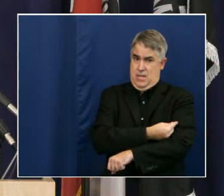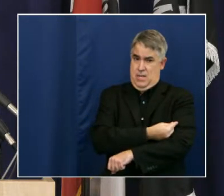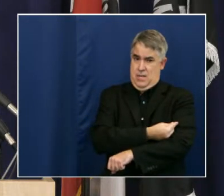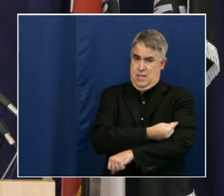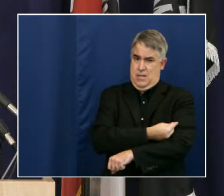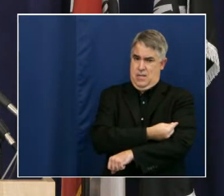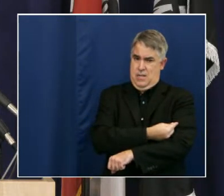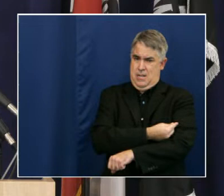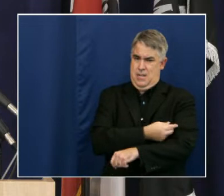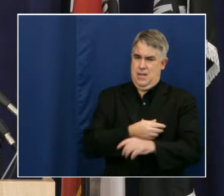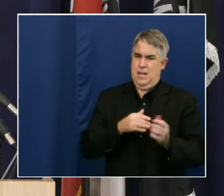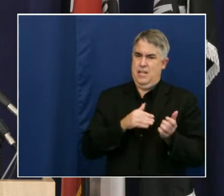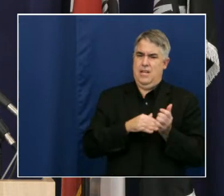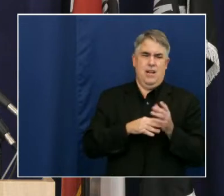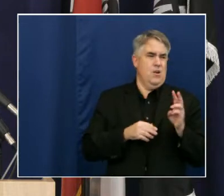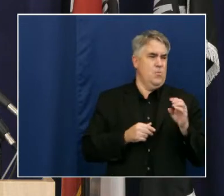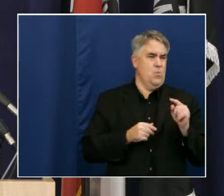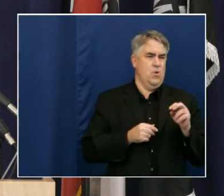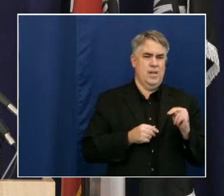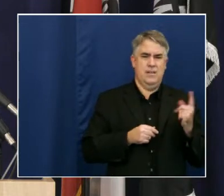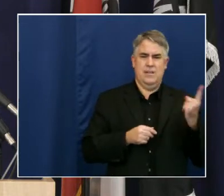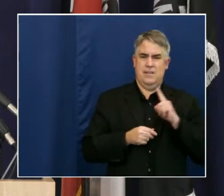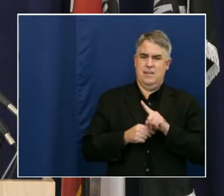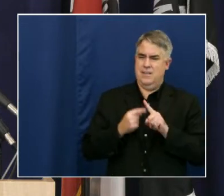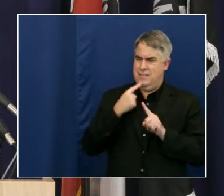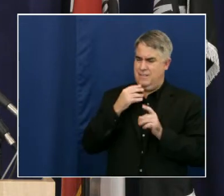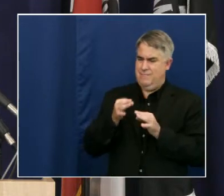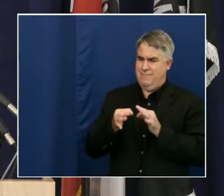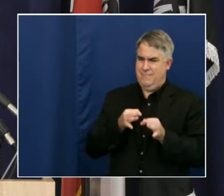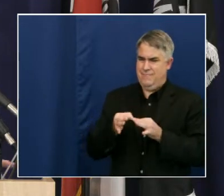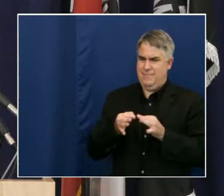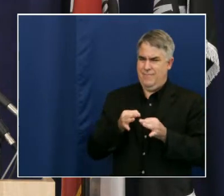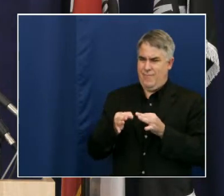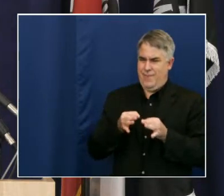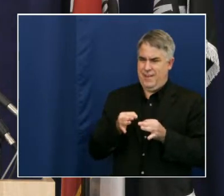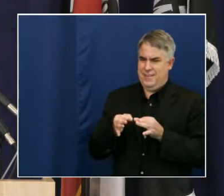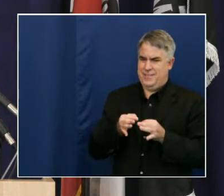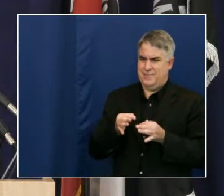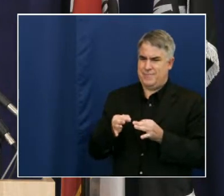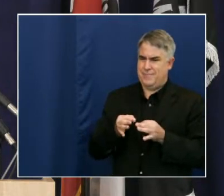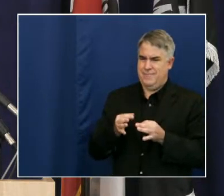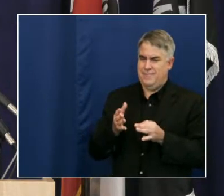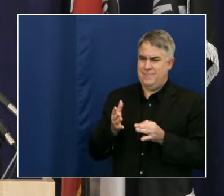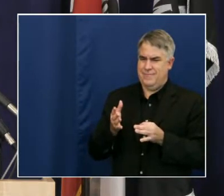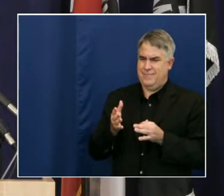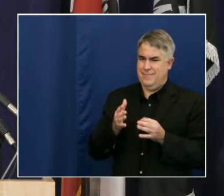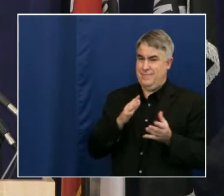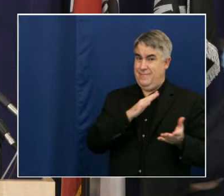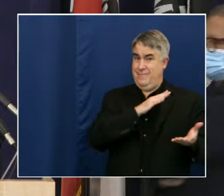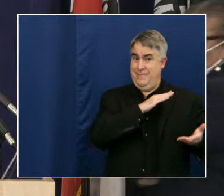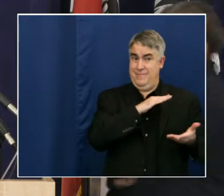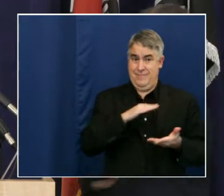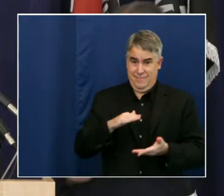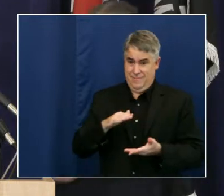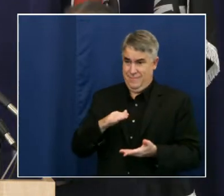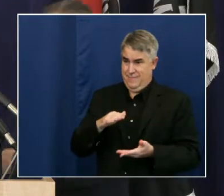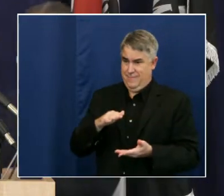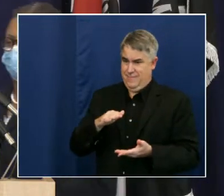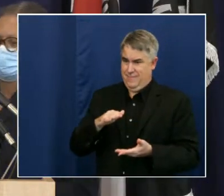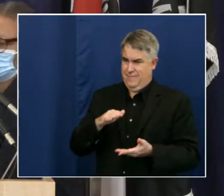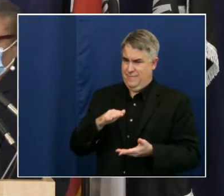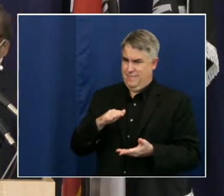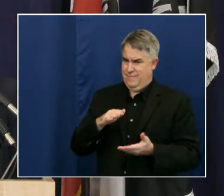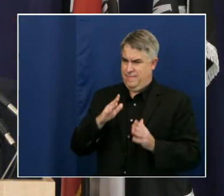was, we are conserving our county supply that comes directly to the county to continue